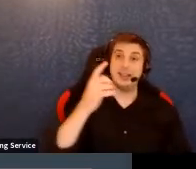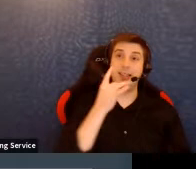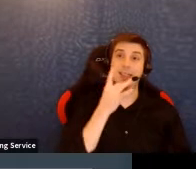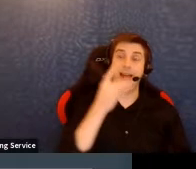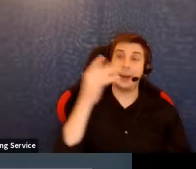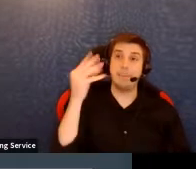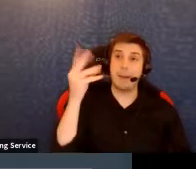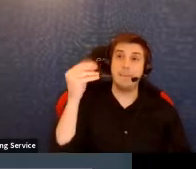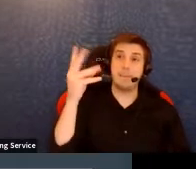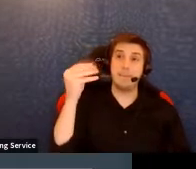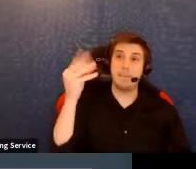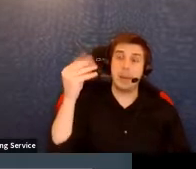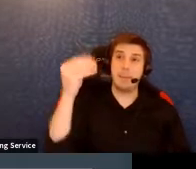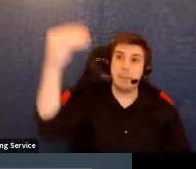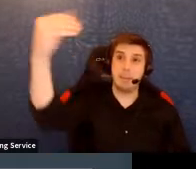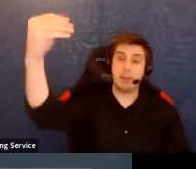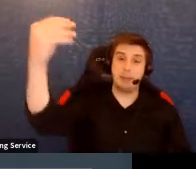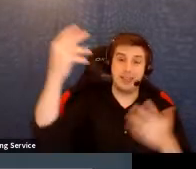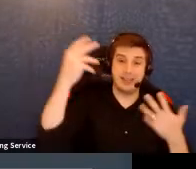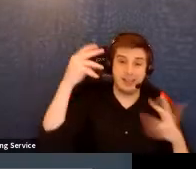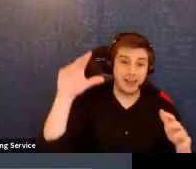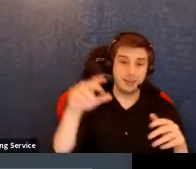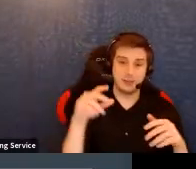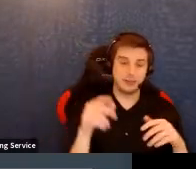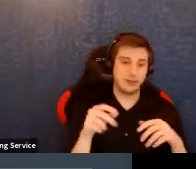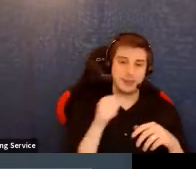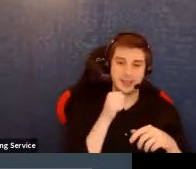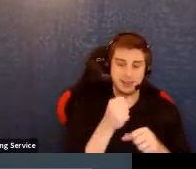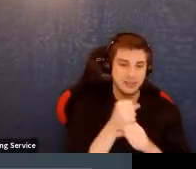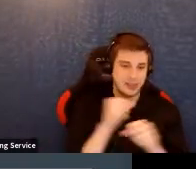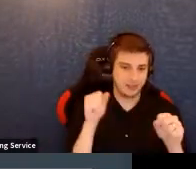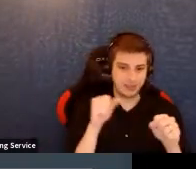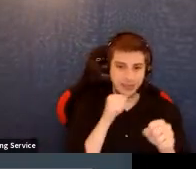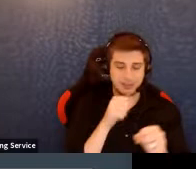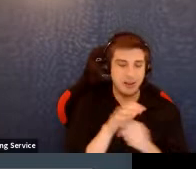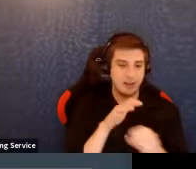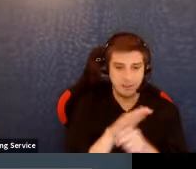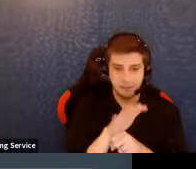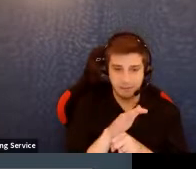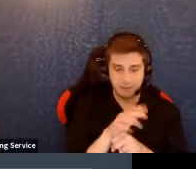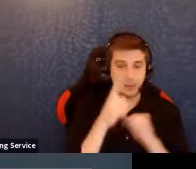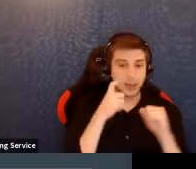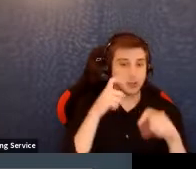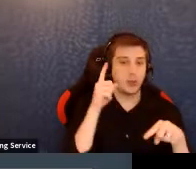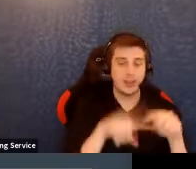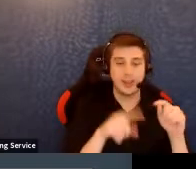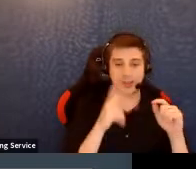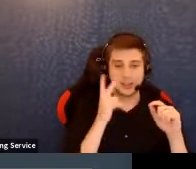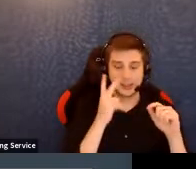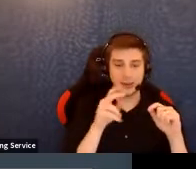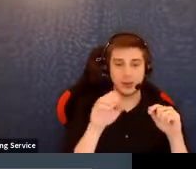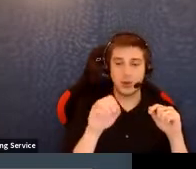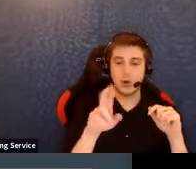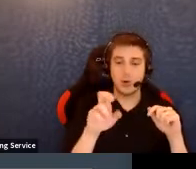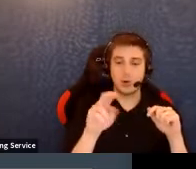blinking strobe light on our drone, that's not sufficient for visual line of sight because we cannot tell